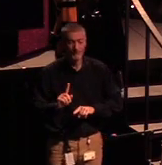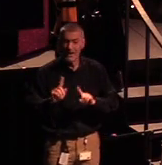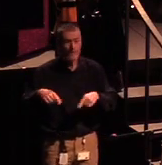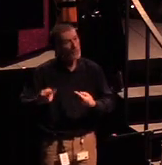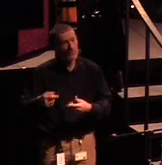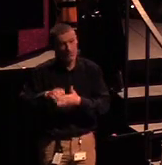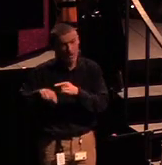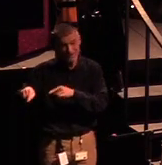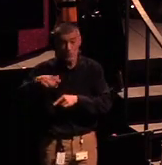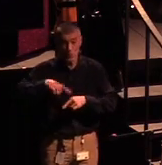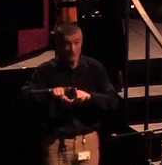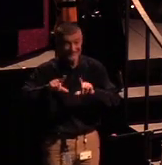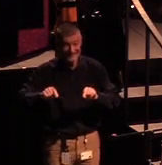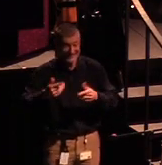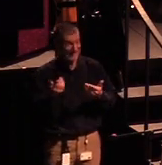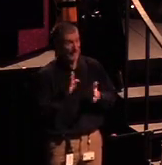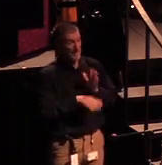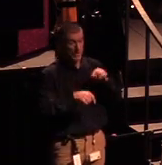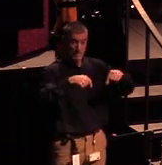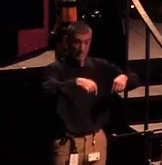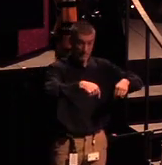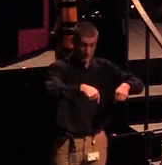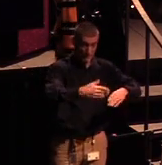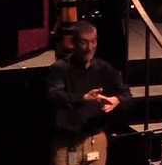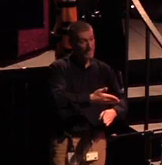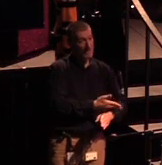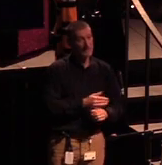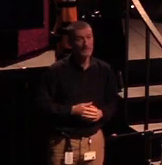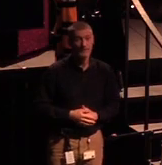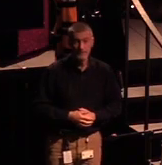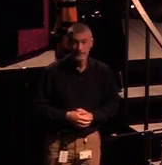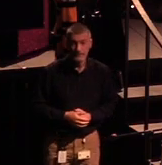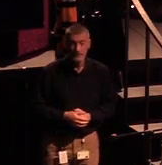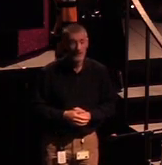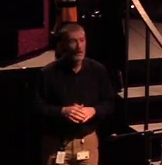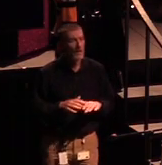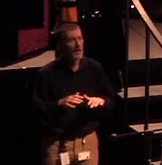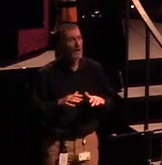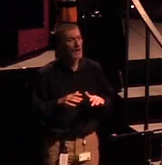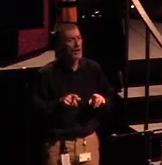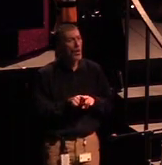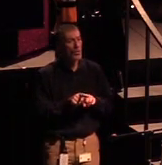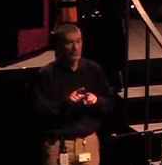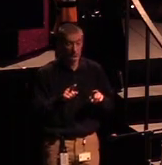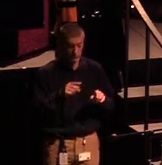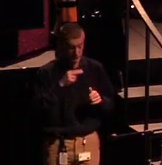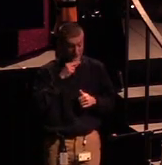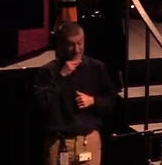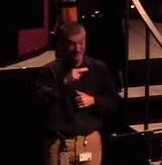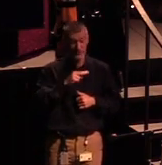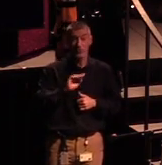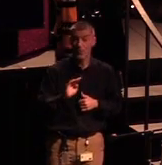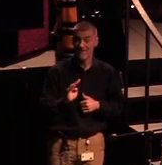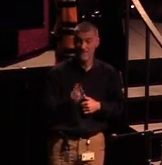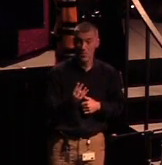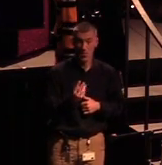attend the shows please do buy them in advance a little bit of business this afternoon at four o'clock there's